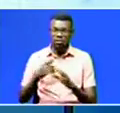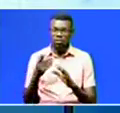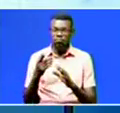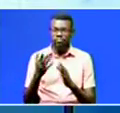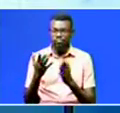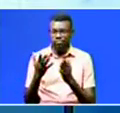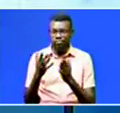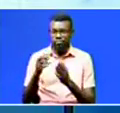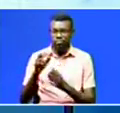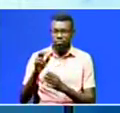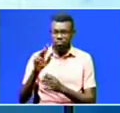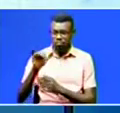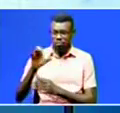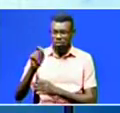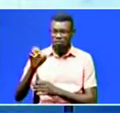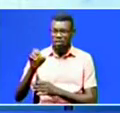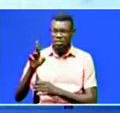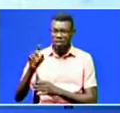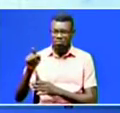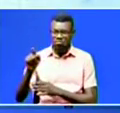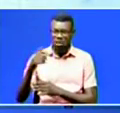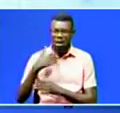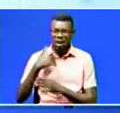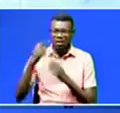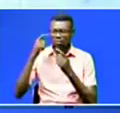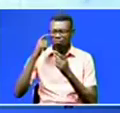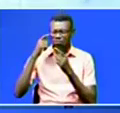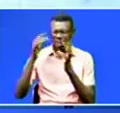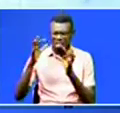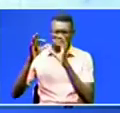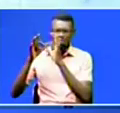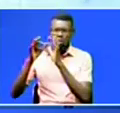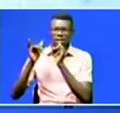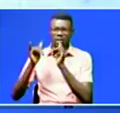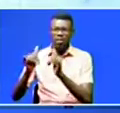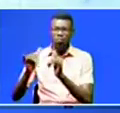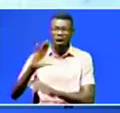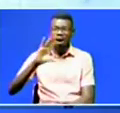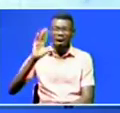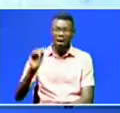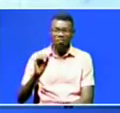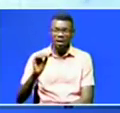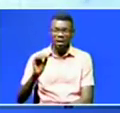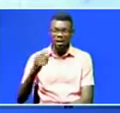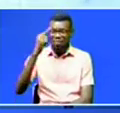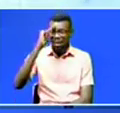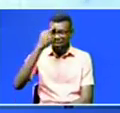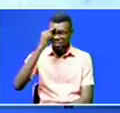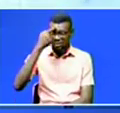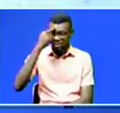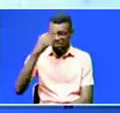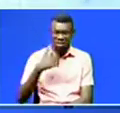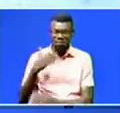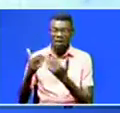who recently had a laser-assisted corneal transplant. In the entire African continent and India, the